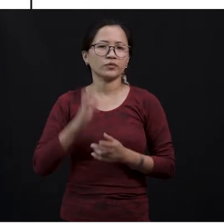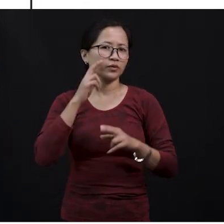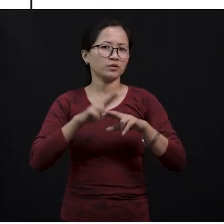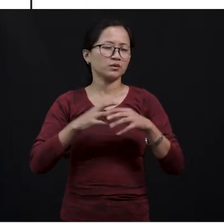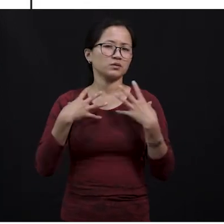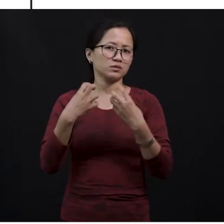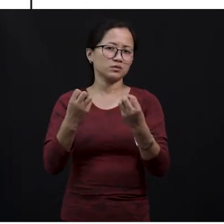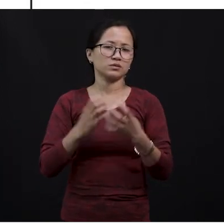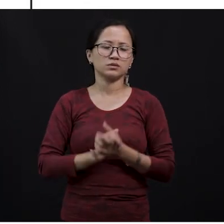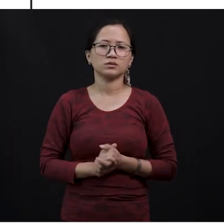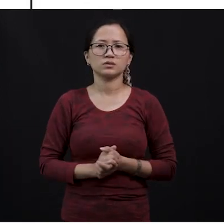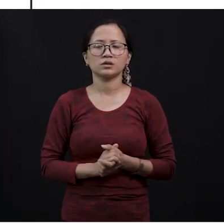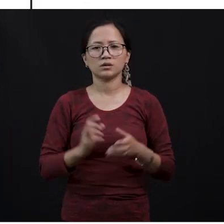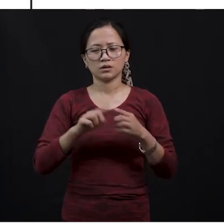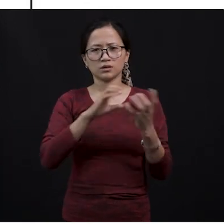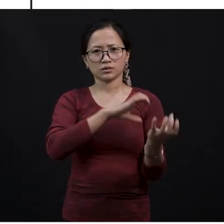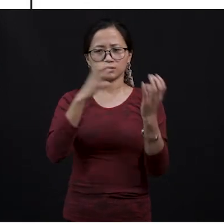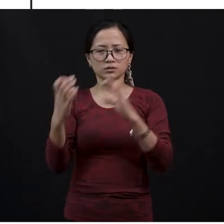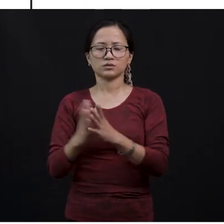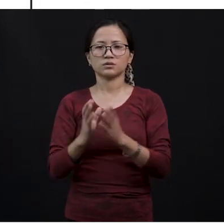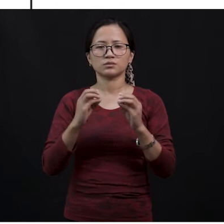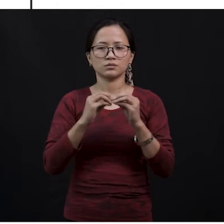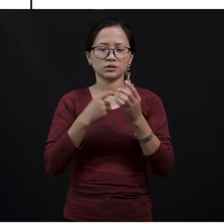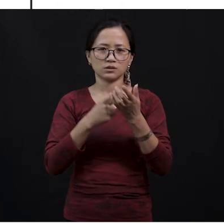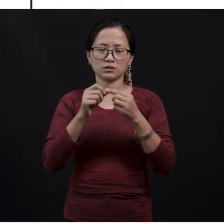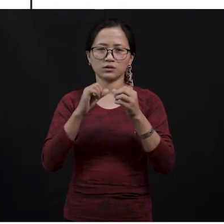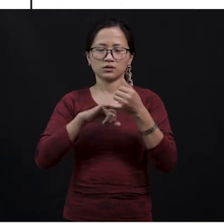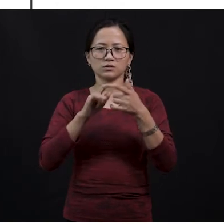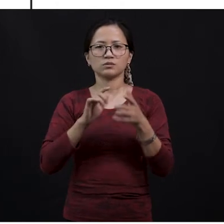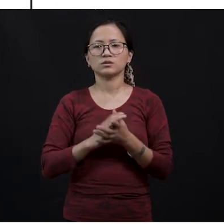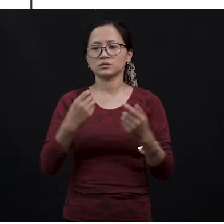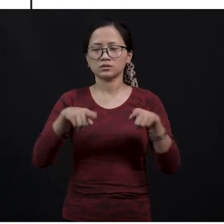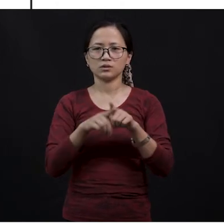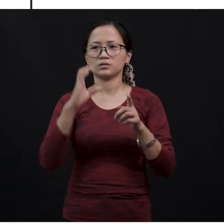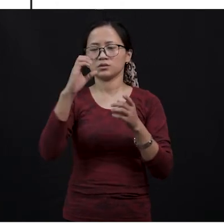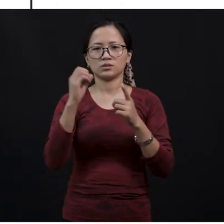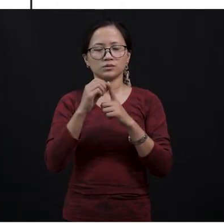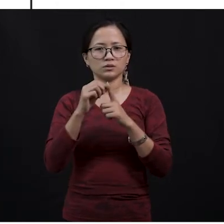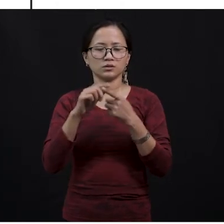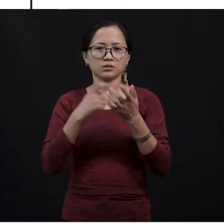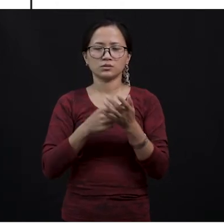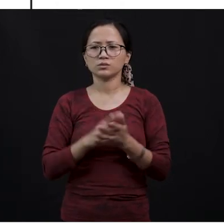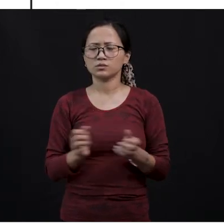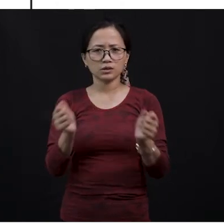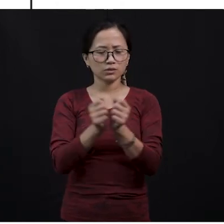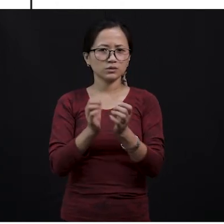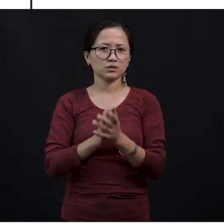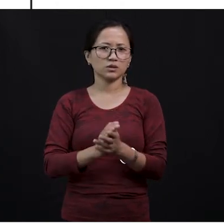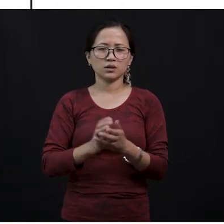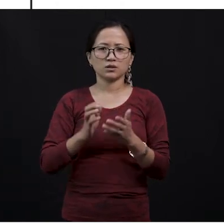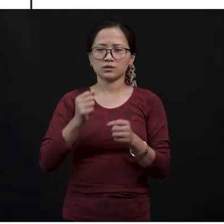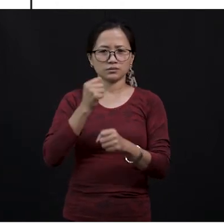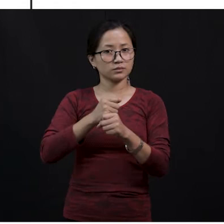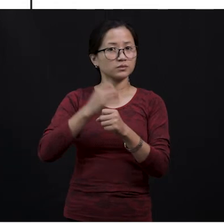you wanted to exchange the brass and the copper coin with gold and silver, you could go to